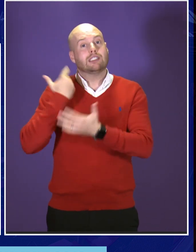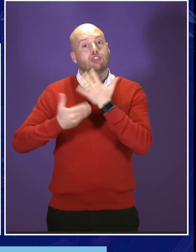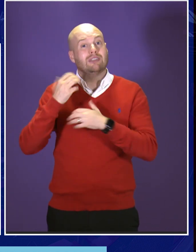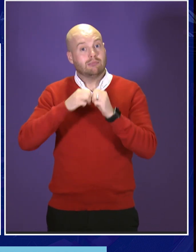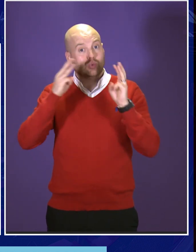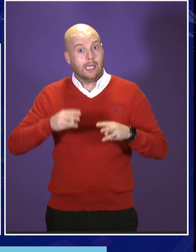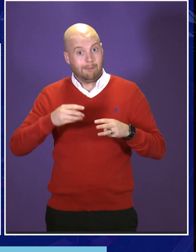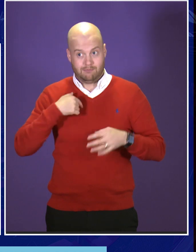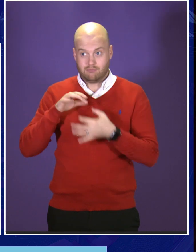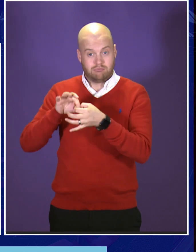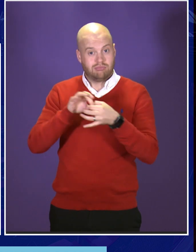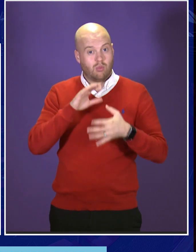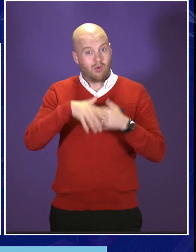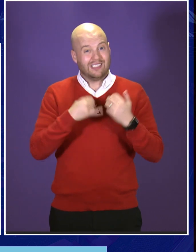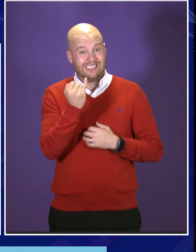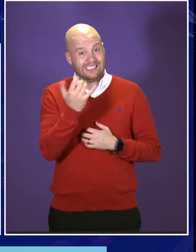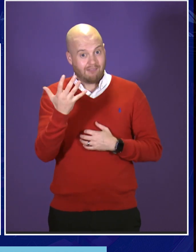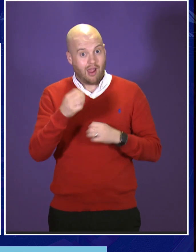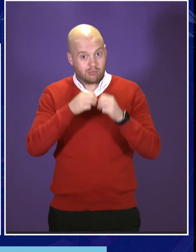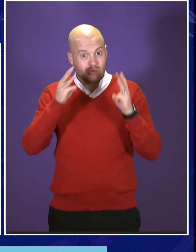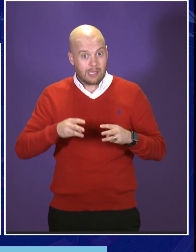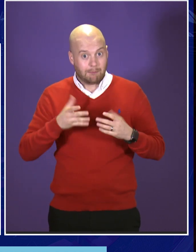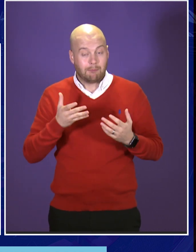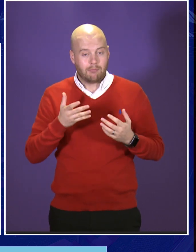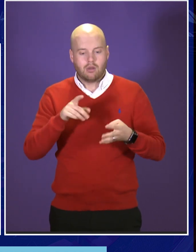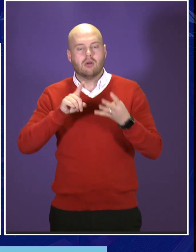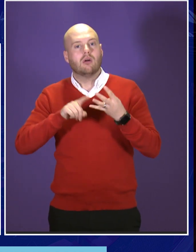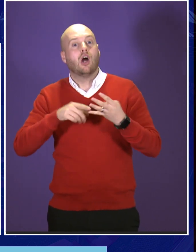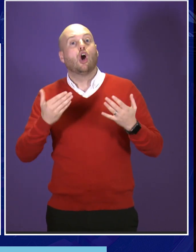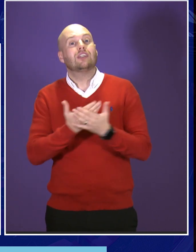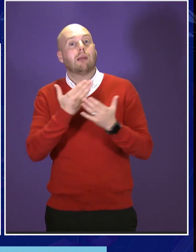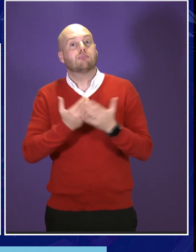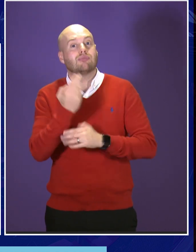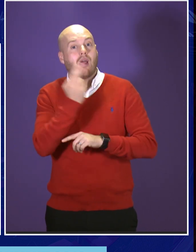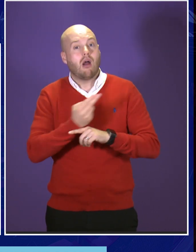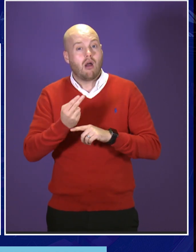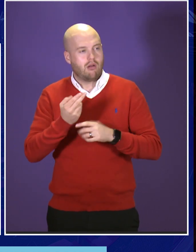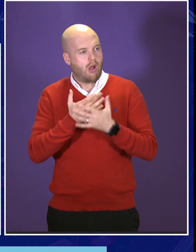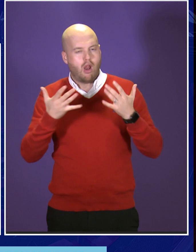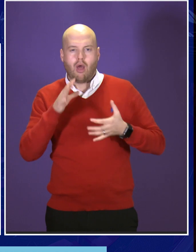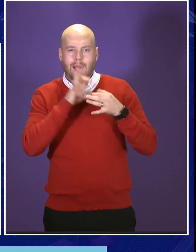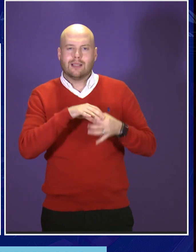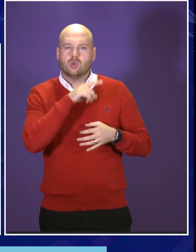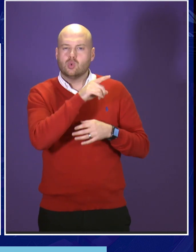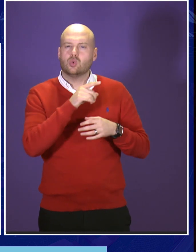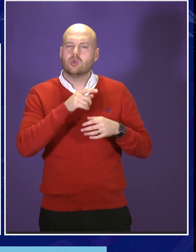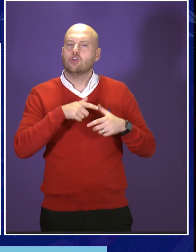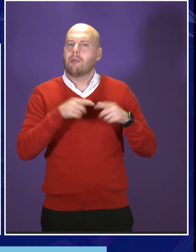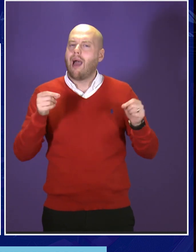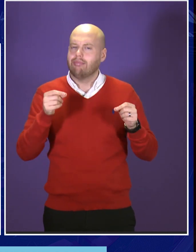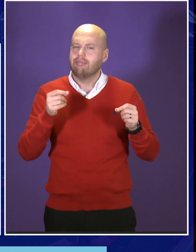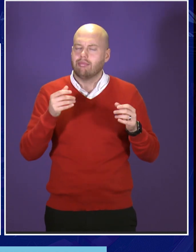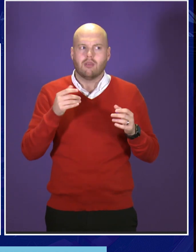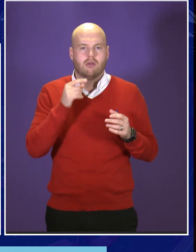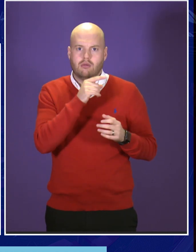the world. Contemporary art. We've done a lot in Japan with intangible heritage and culture, and really look to showcasing